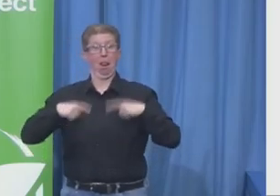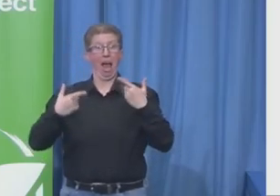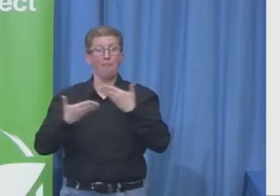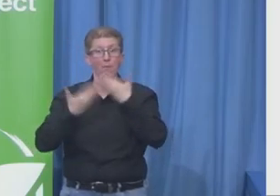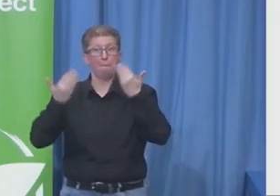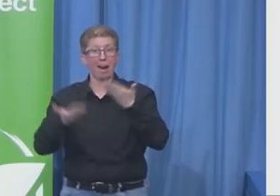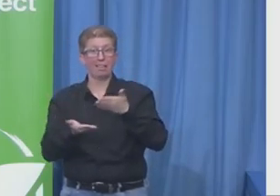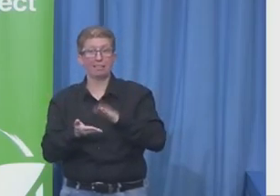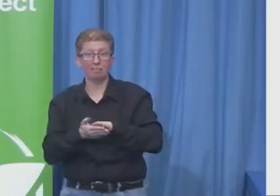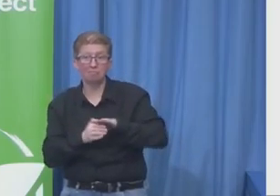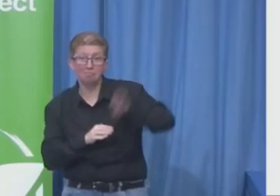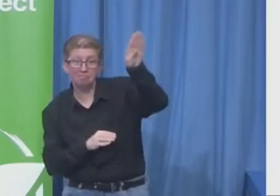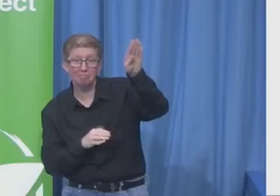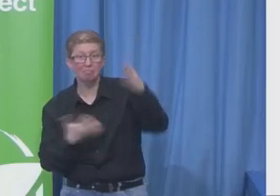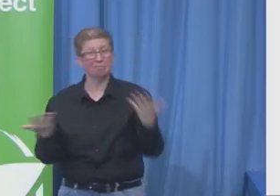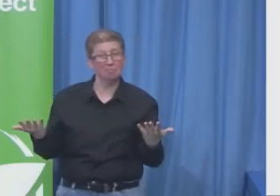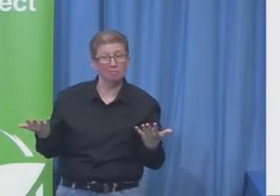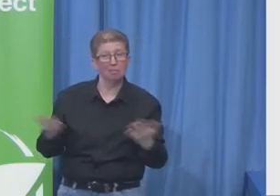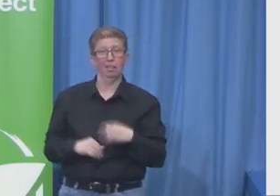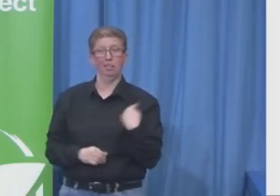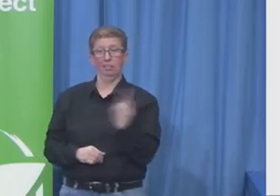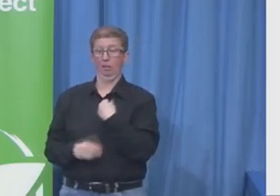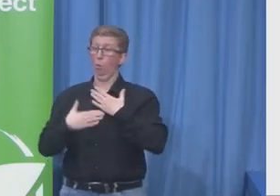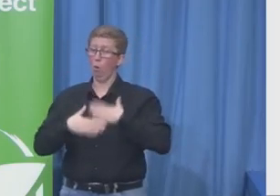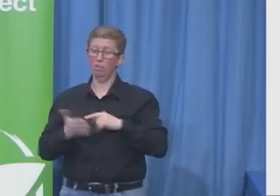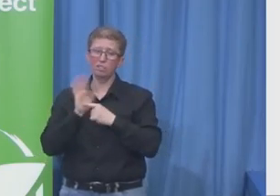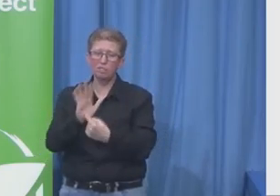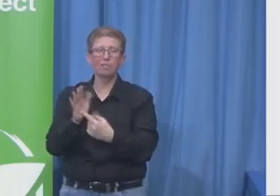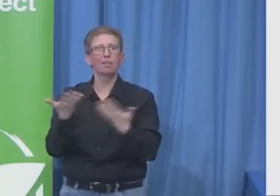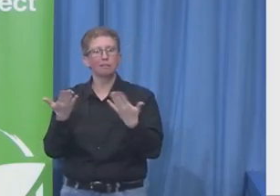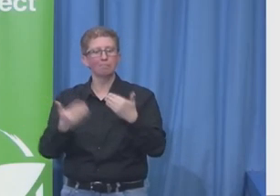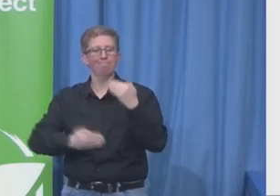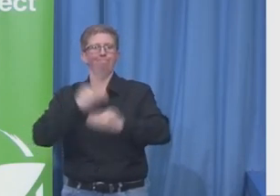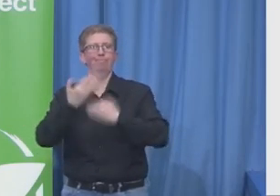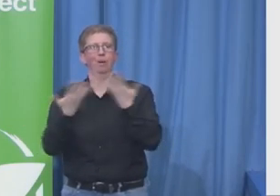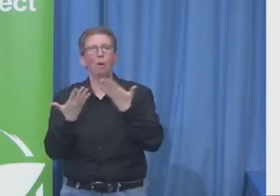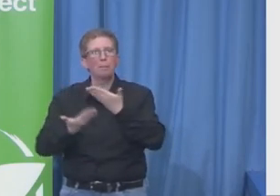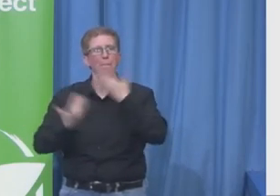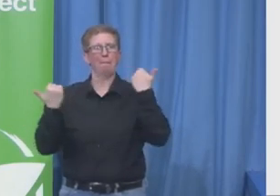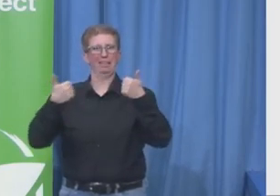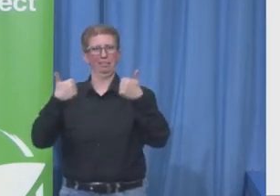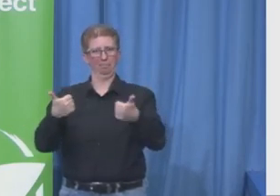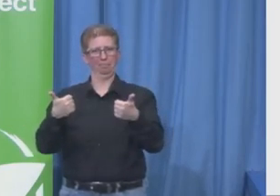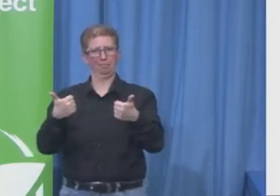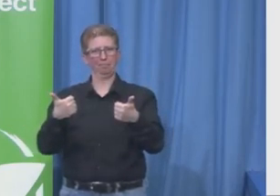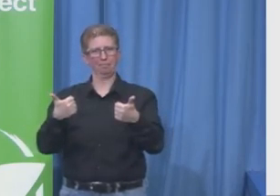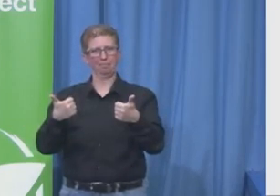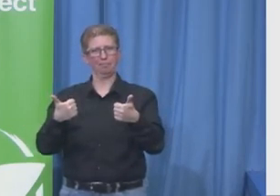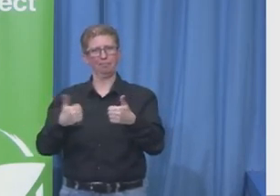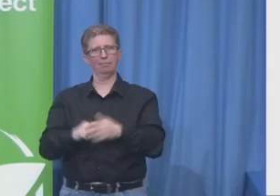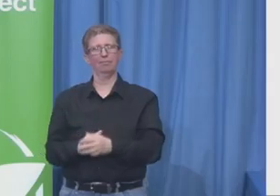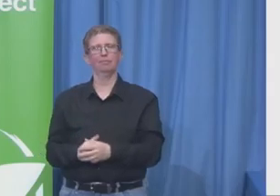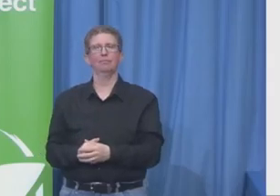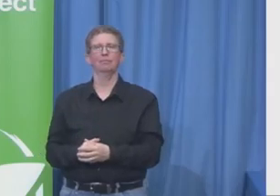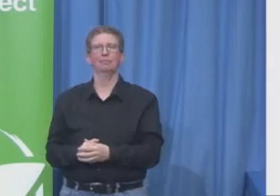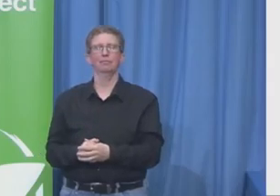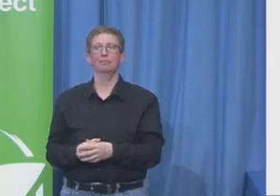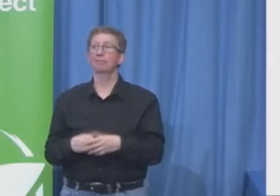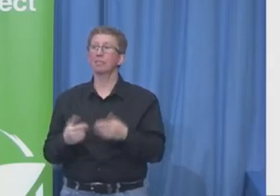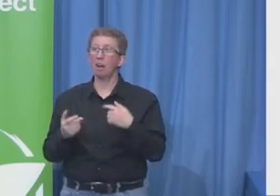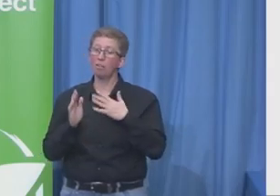to immediately engage disabled people's organizations and to form self-help